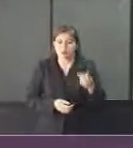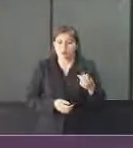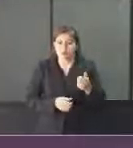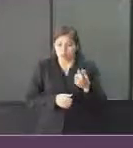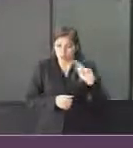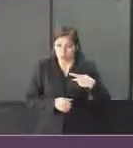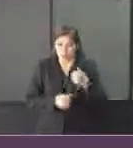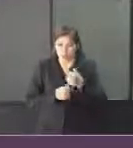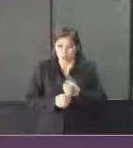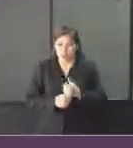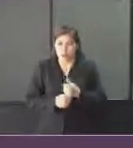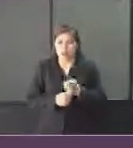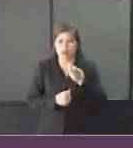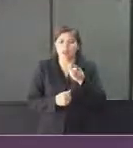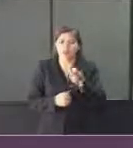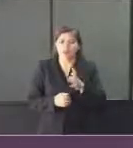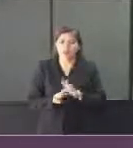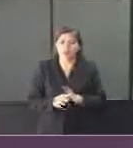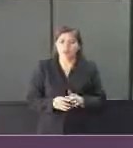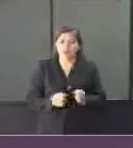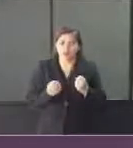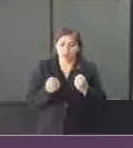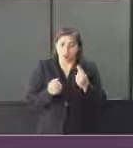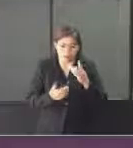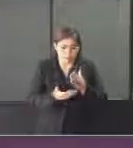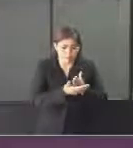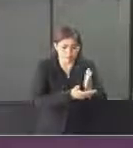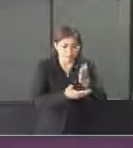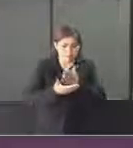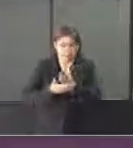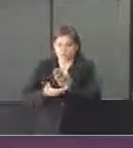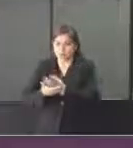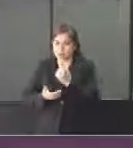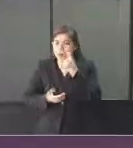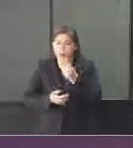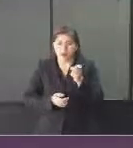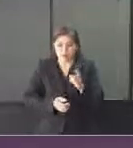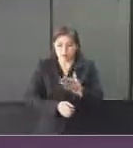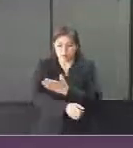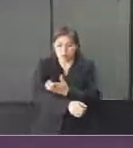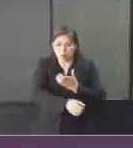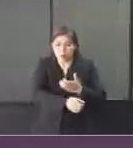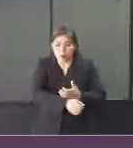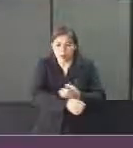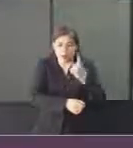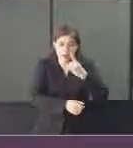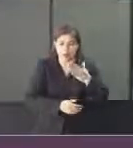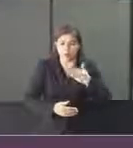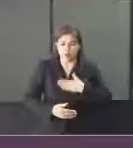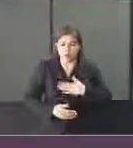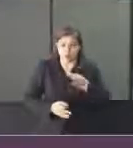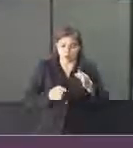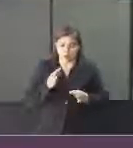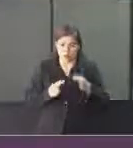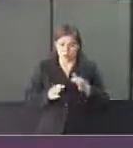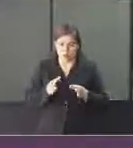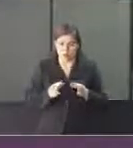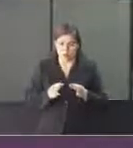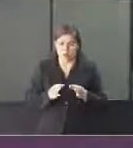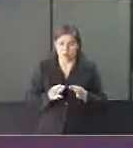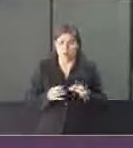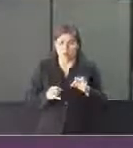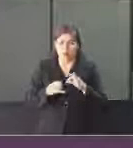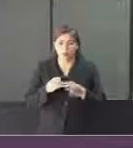for victims, strengthening of the accessibility and support before justice,